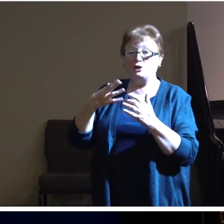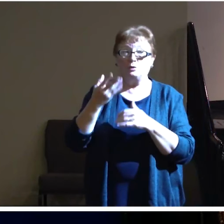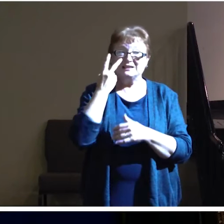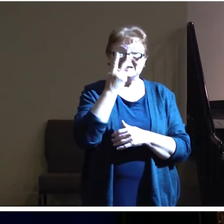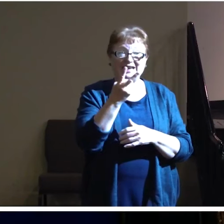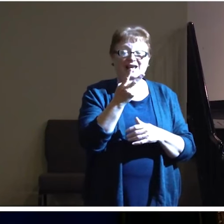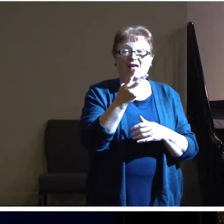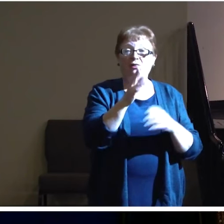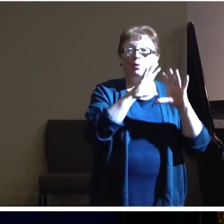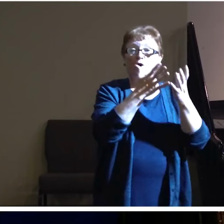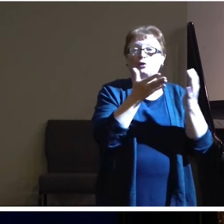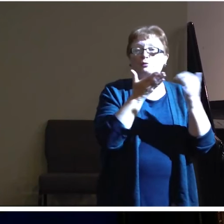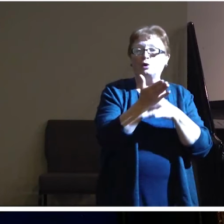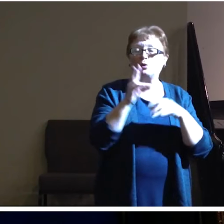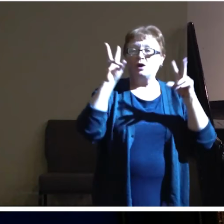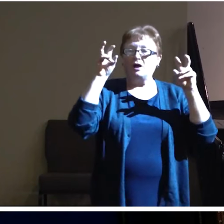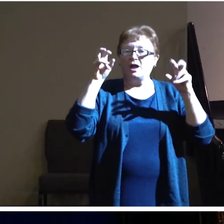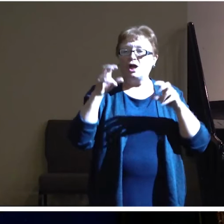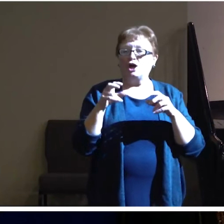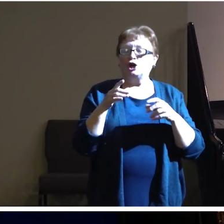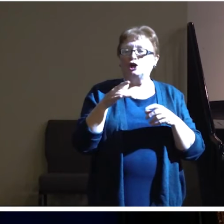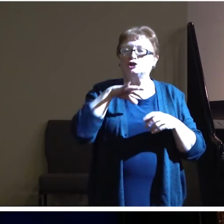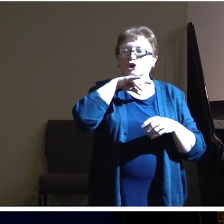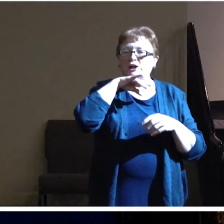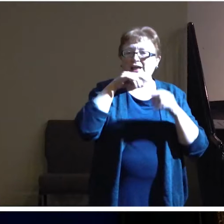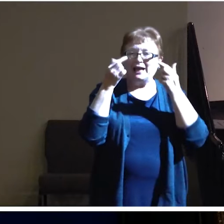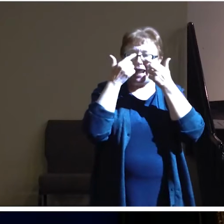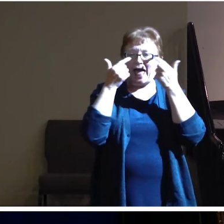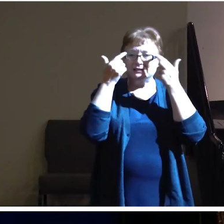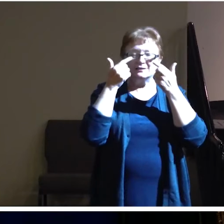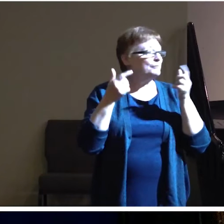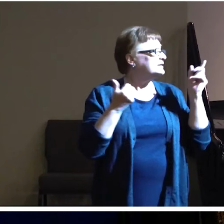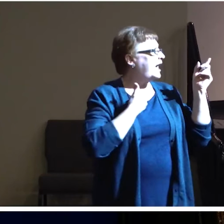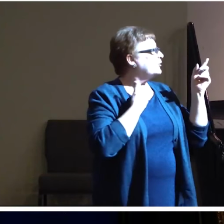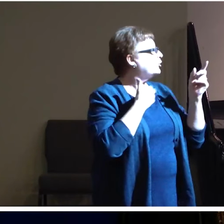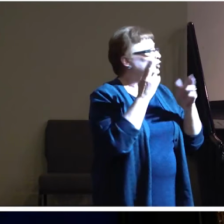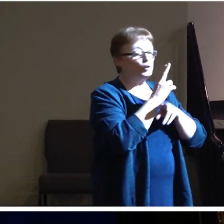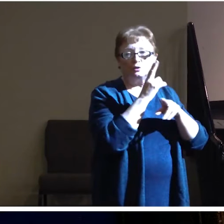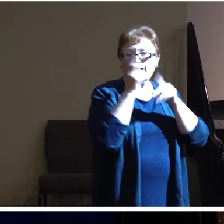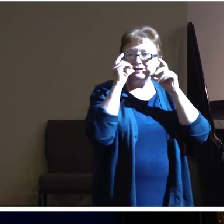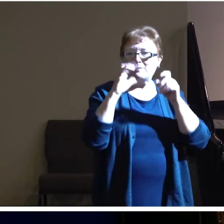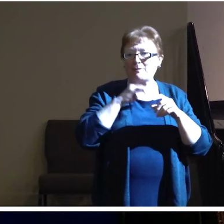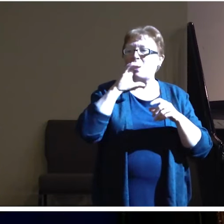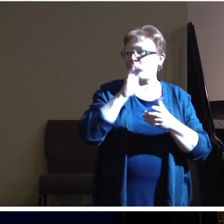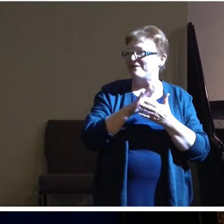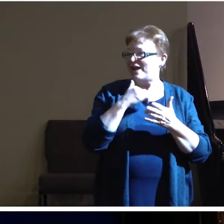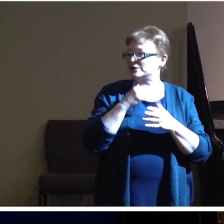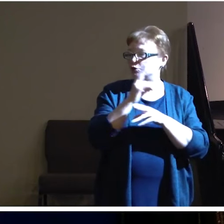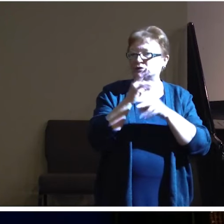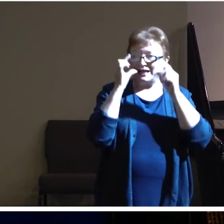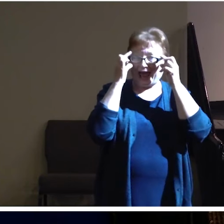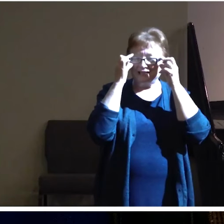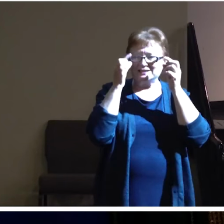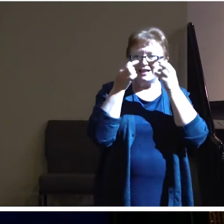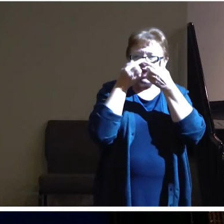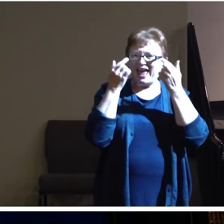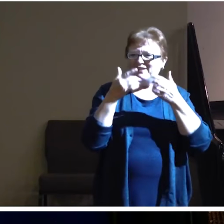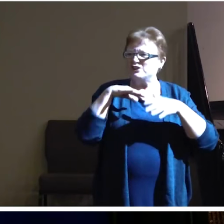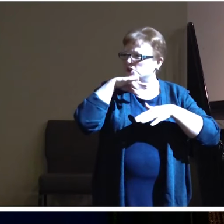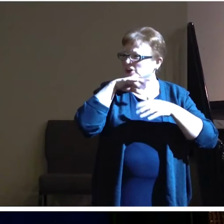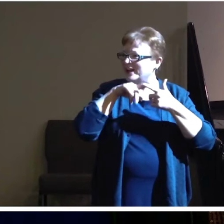know some of you do. My wife does. It's irritating when your glasses get kind of dirty, right? But I know what it's like to drive with a dirty